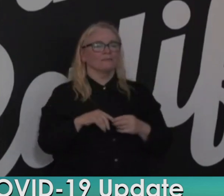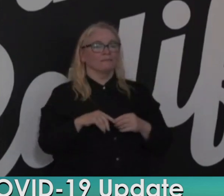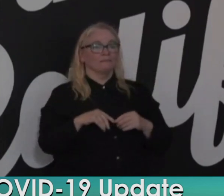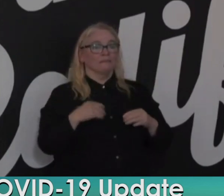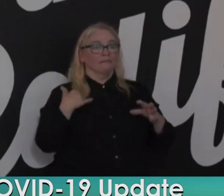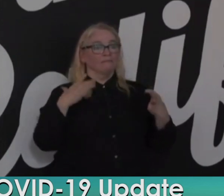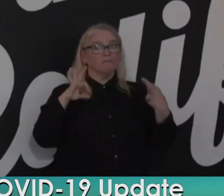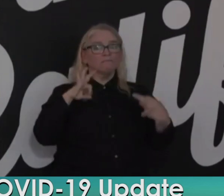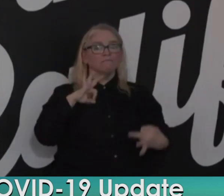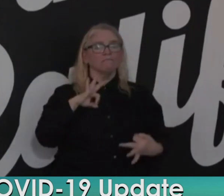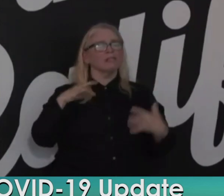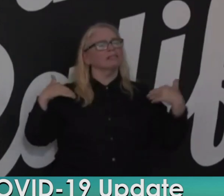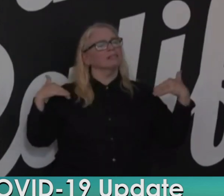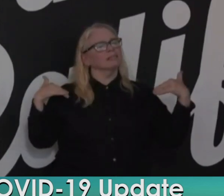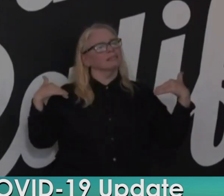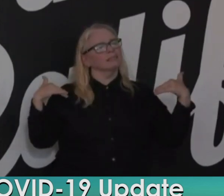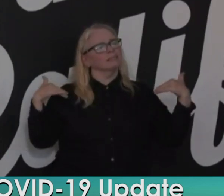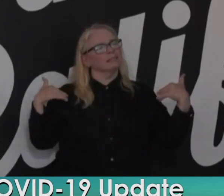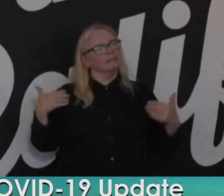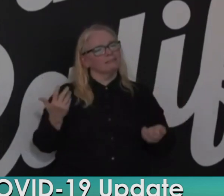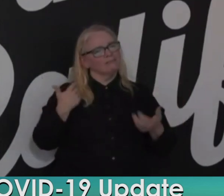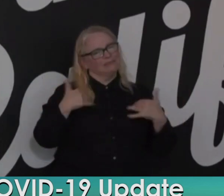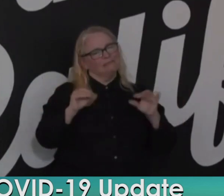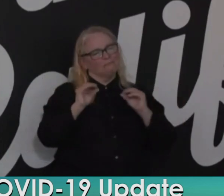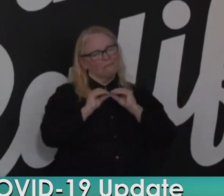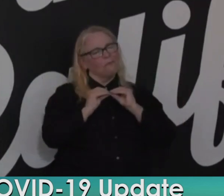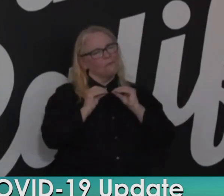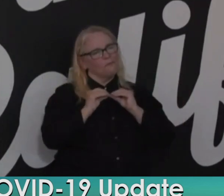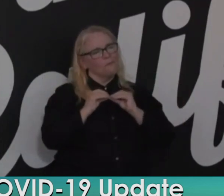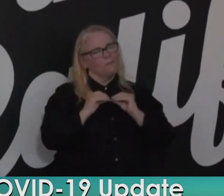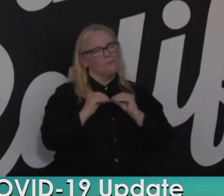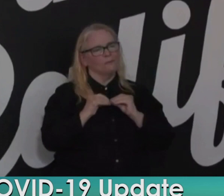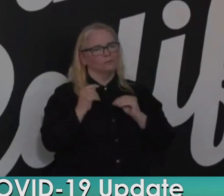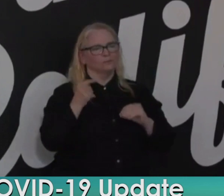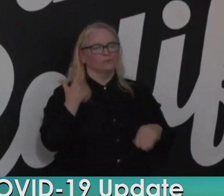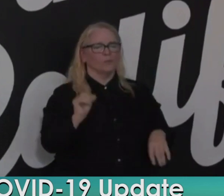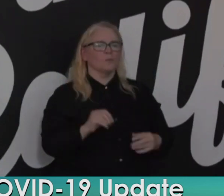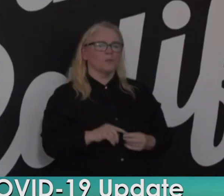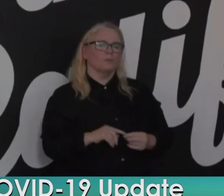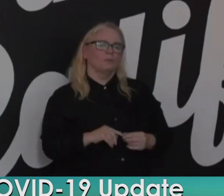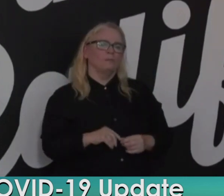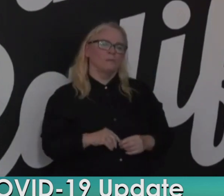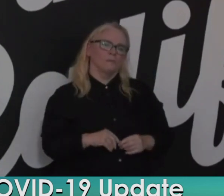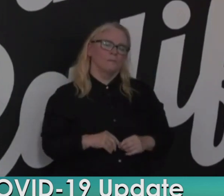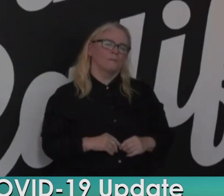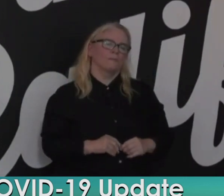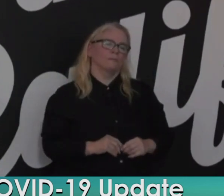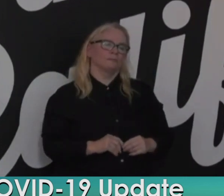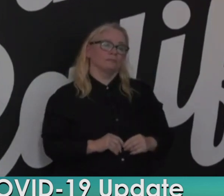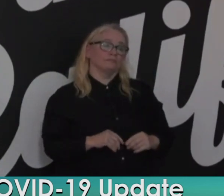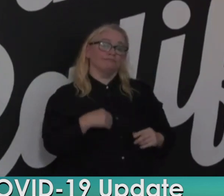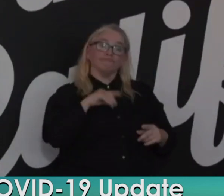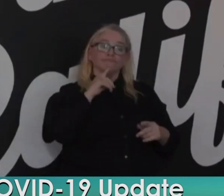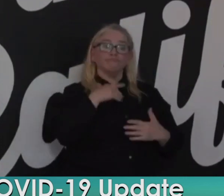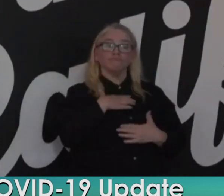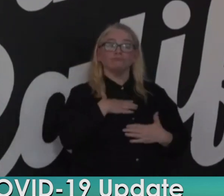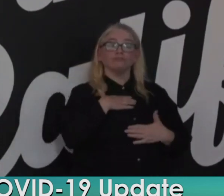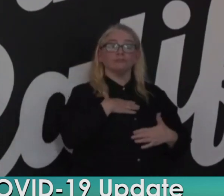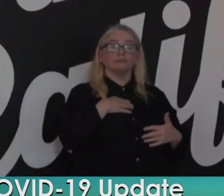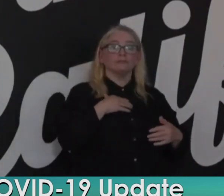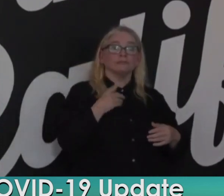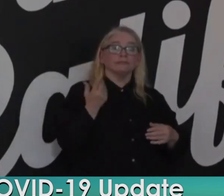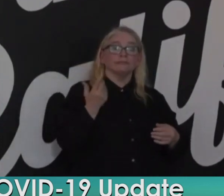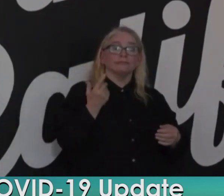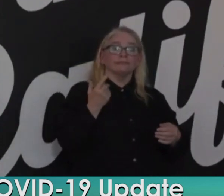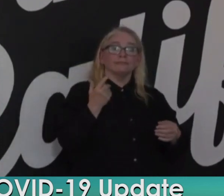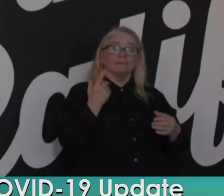that. We have a lot more work to do in that space. So I appreciate, to that extent, the spirit of what the president's tweet,